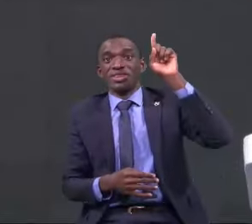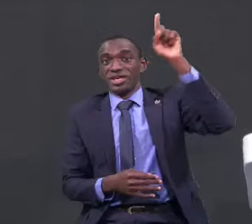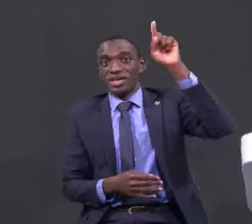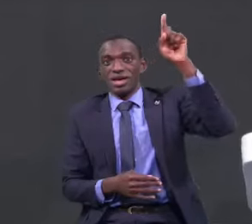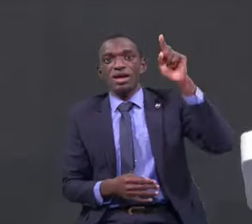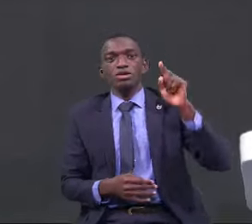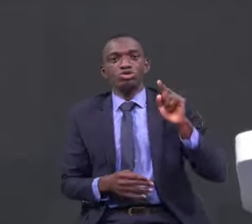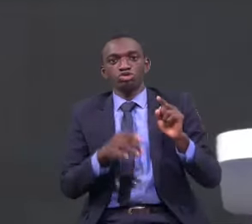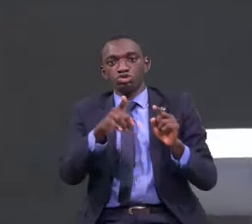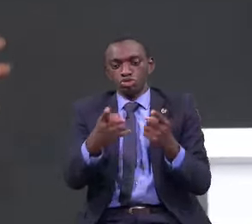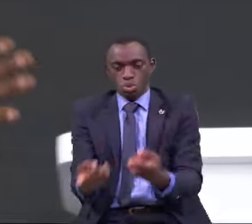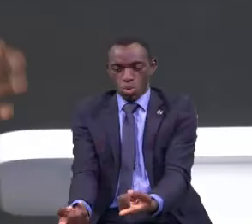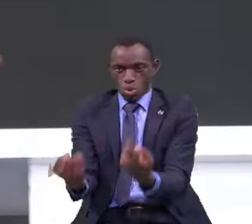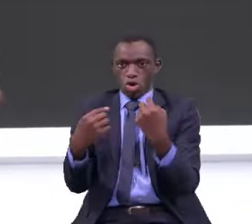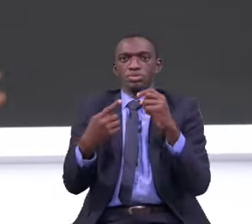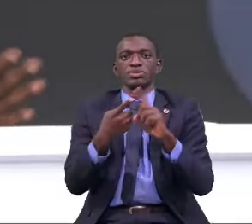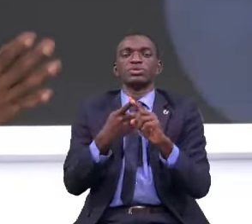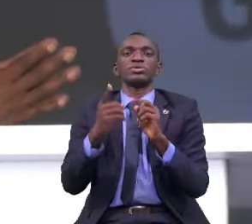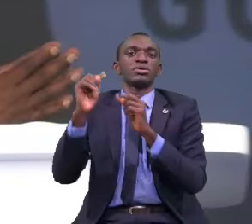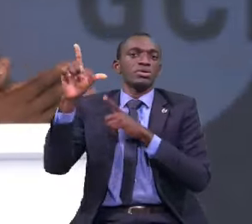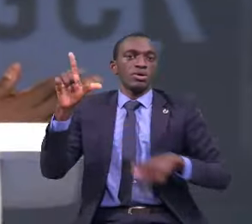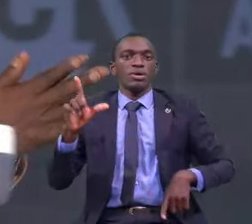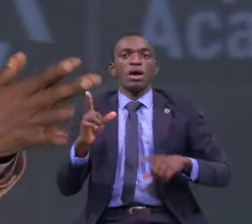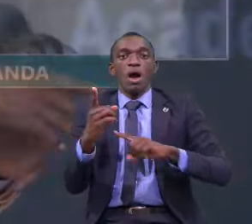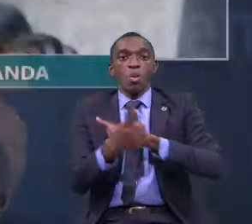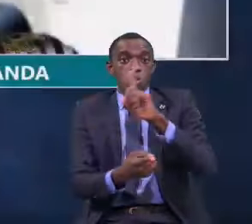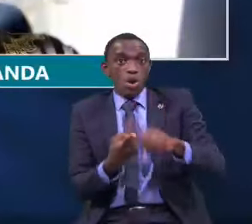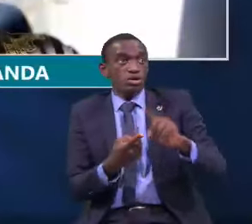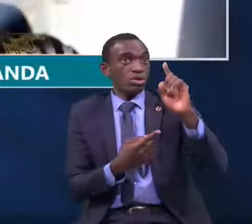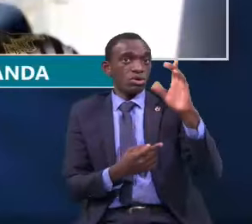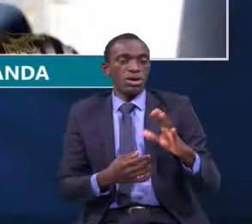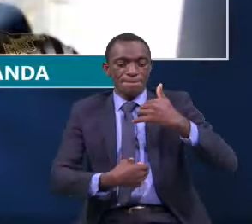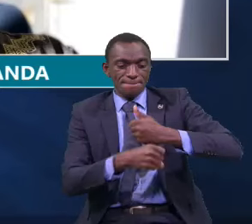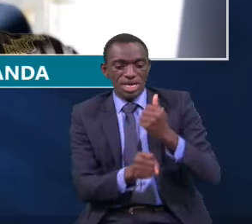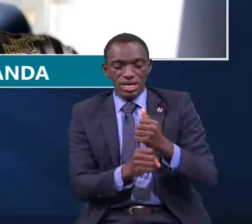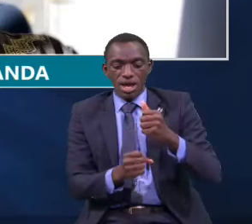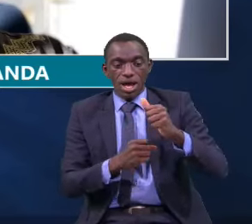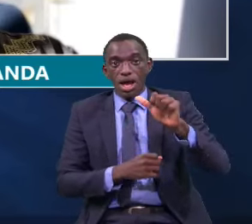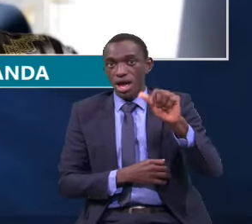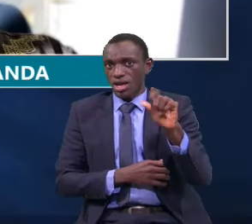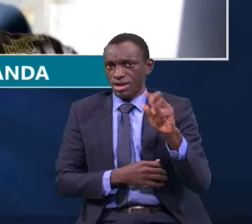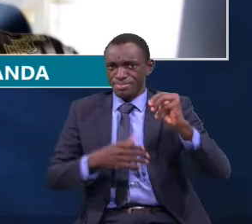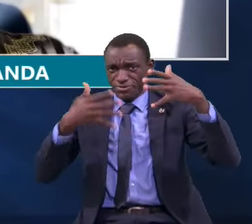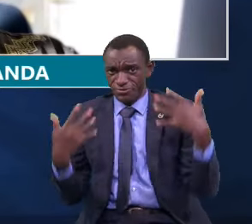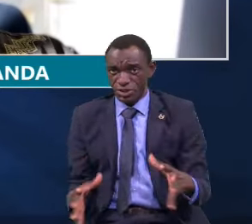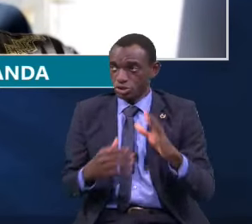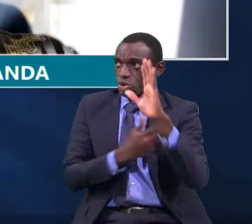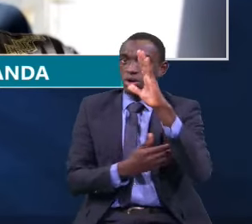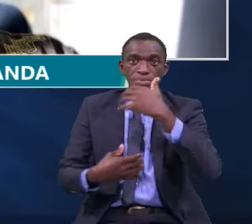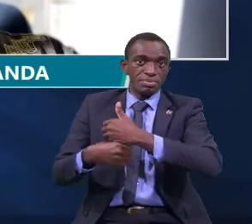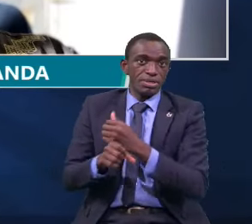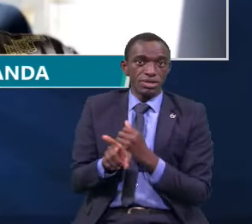Lord. Now, when God created Adam, He made him Lord and Master